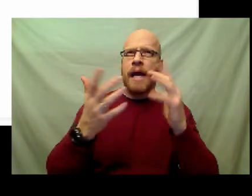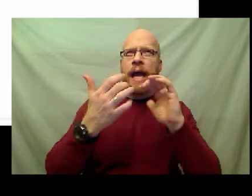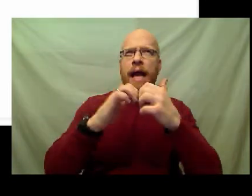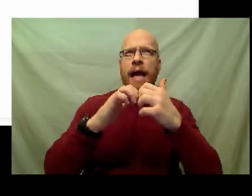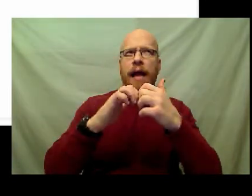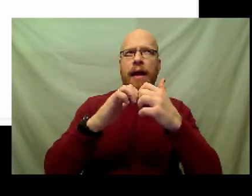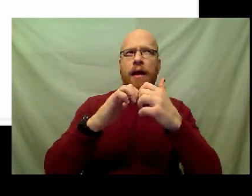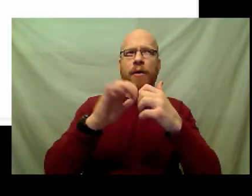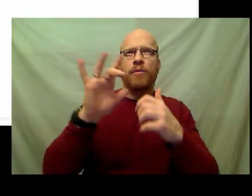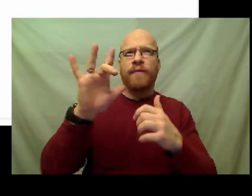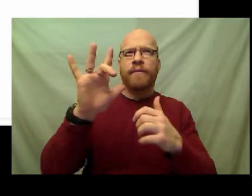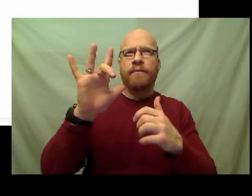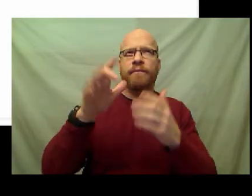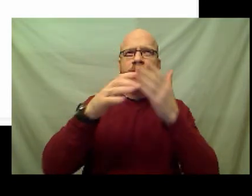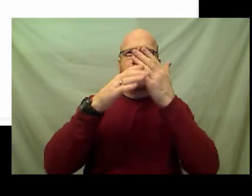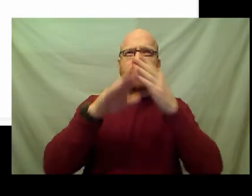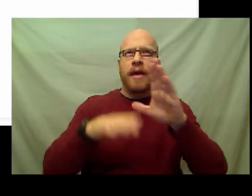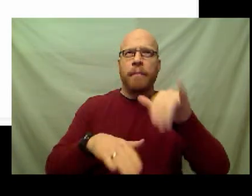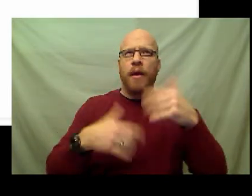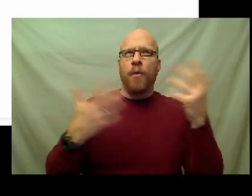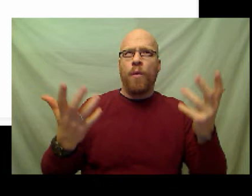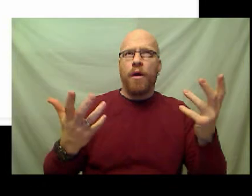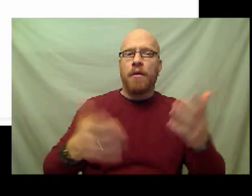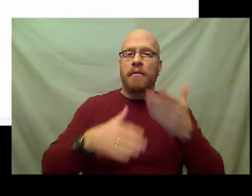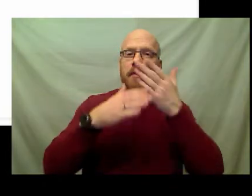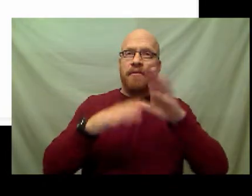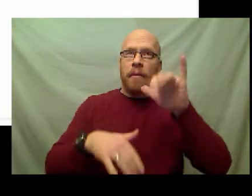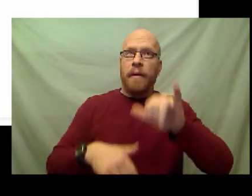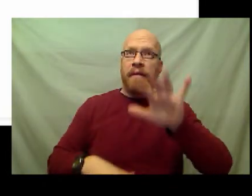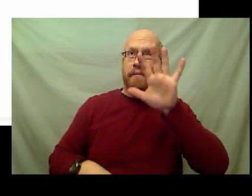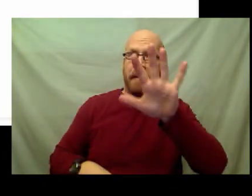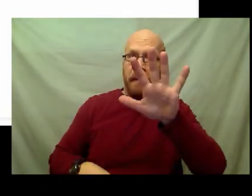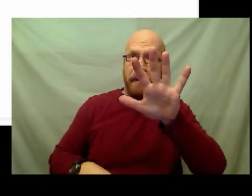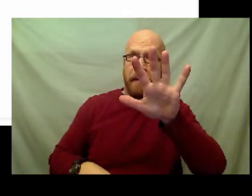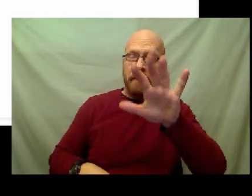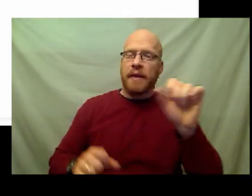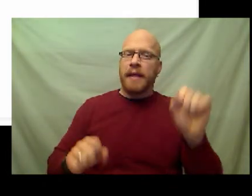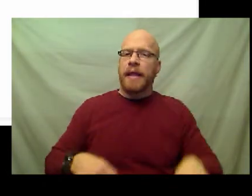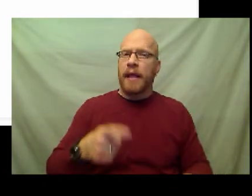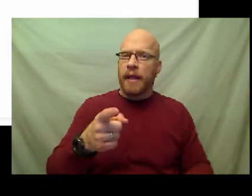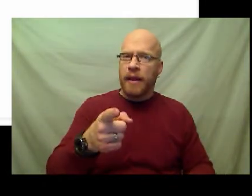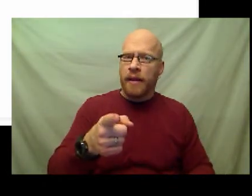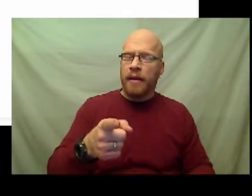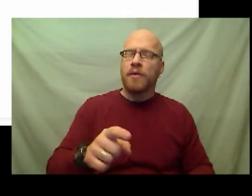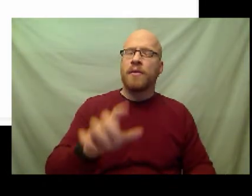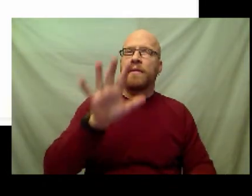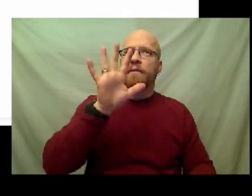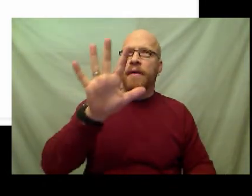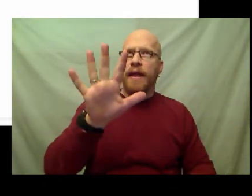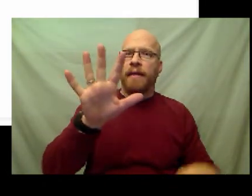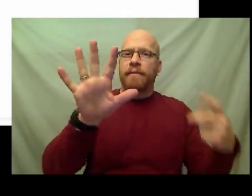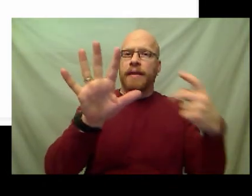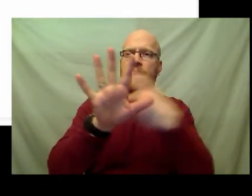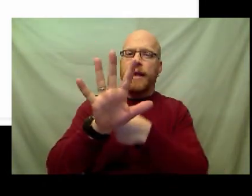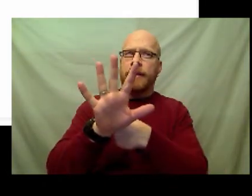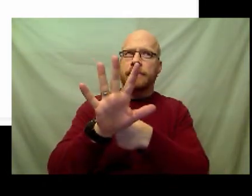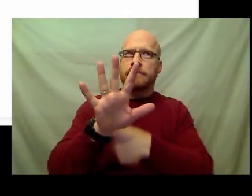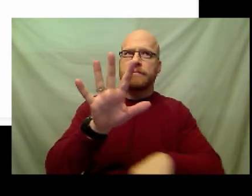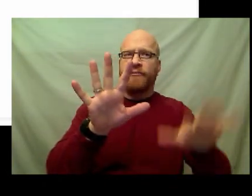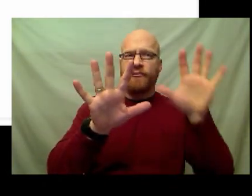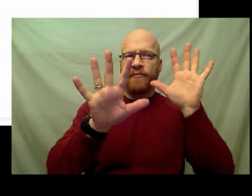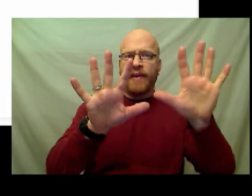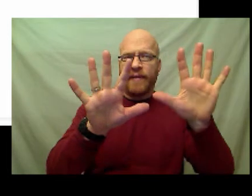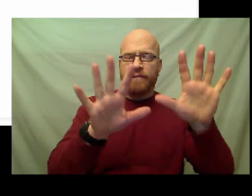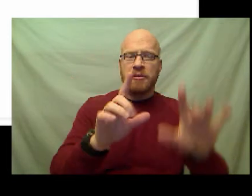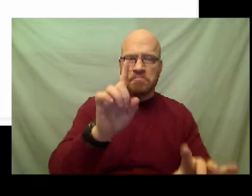do we make 25 with multiplying? We can divide it by 5, so it's 5 times 5. Okay,